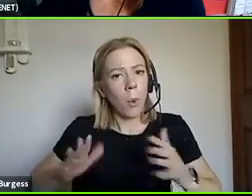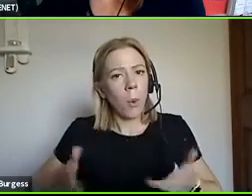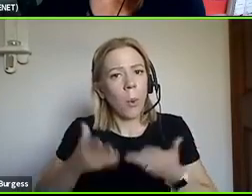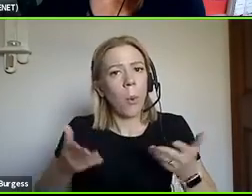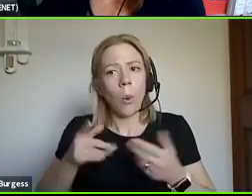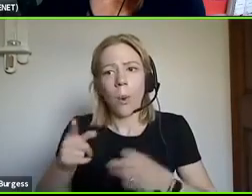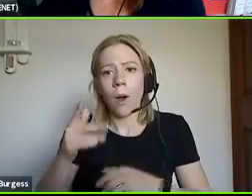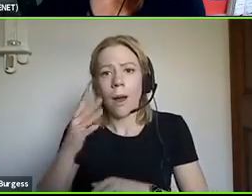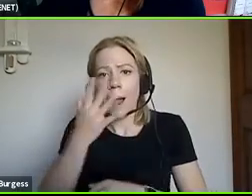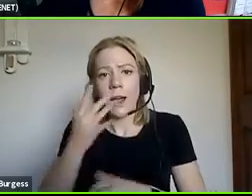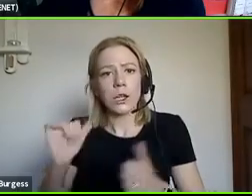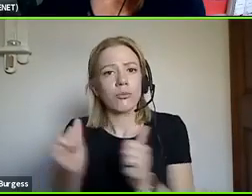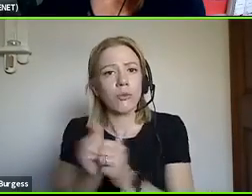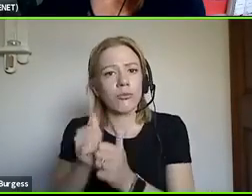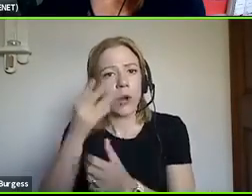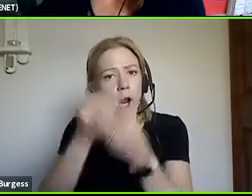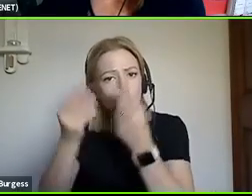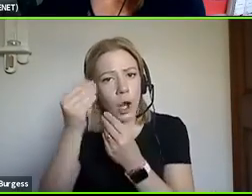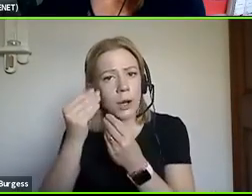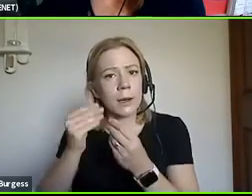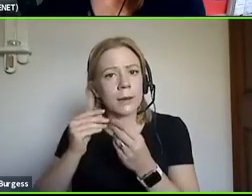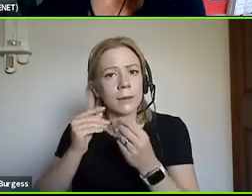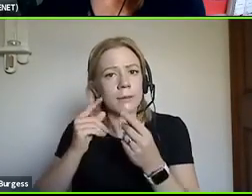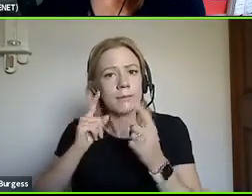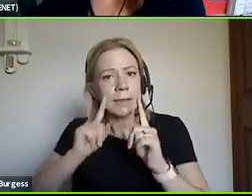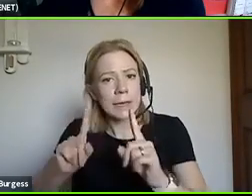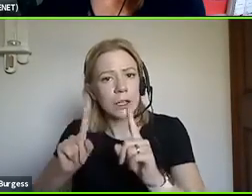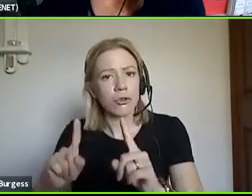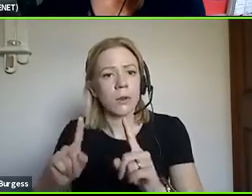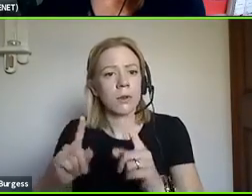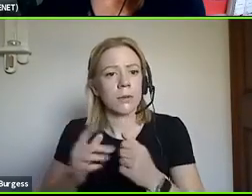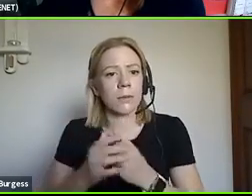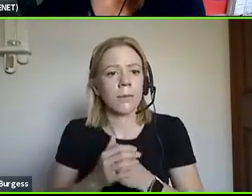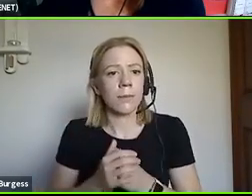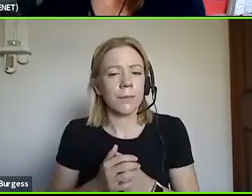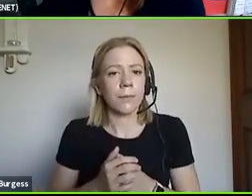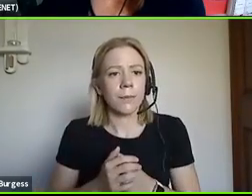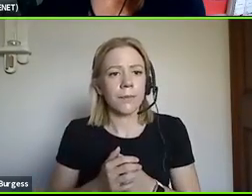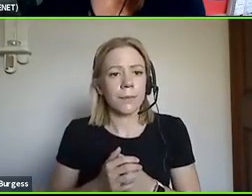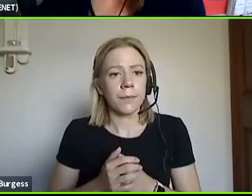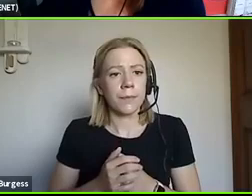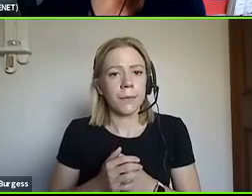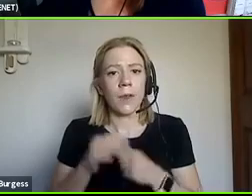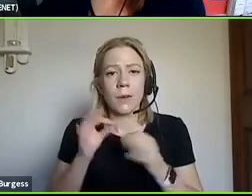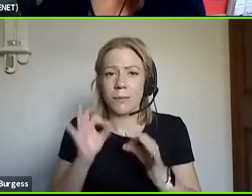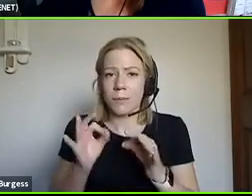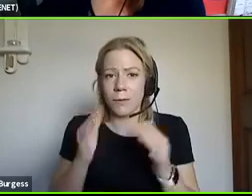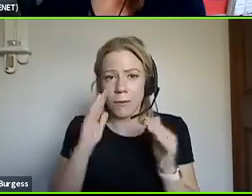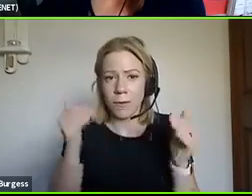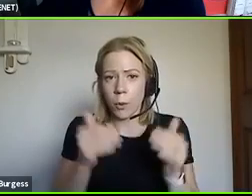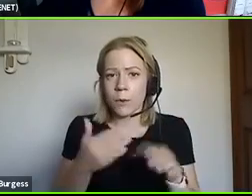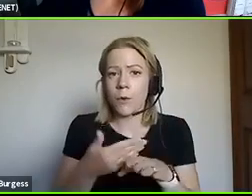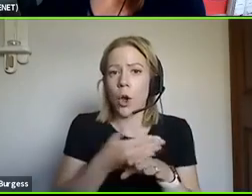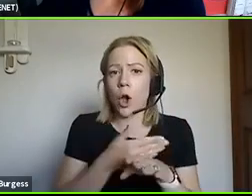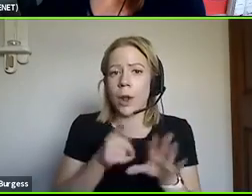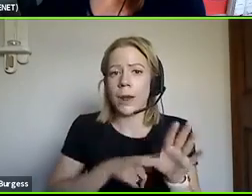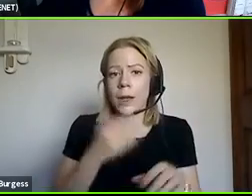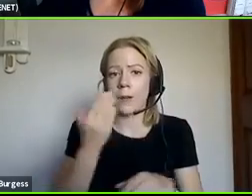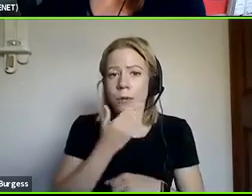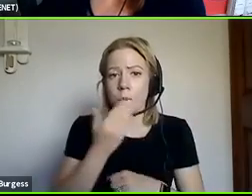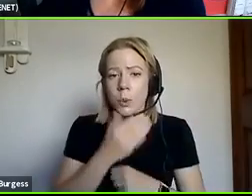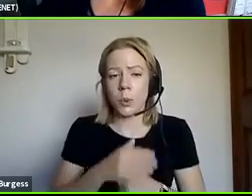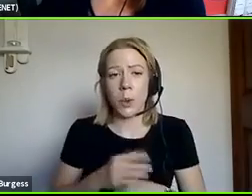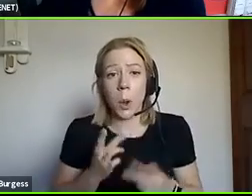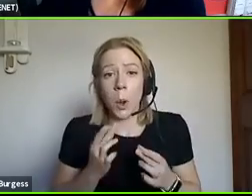age-appropriate learning and teaching for children through into the early years of school. So I hope that answers